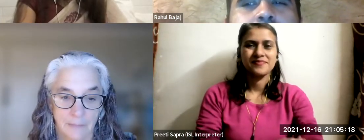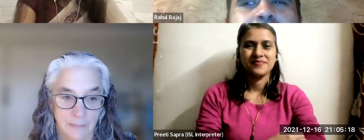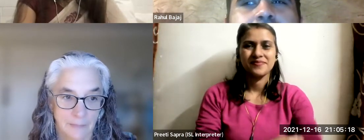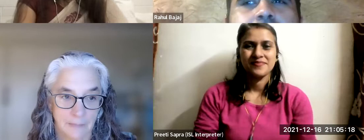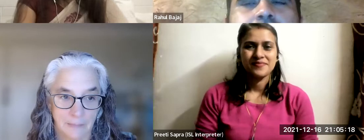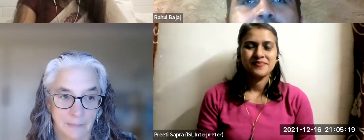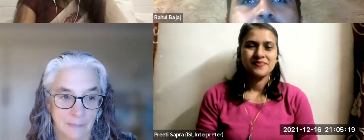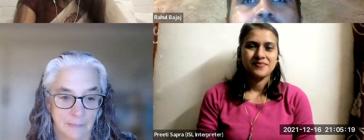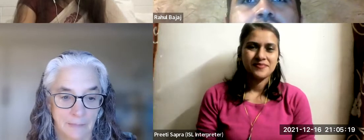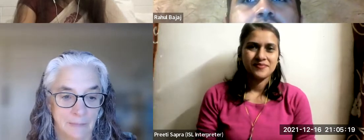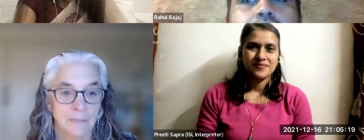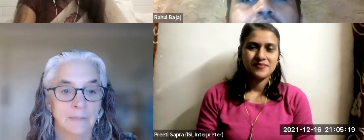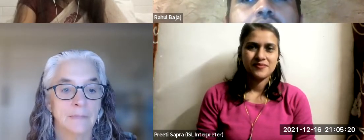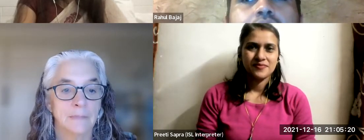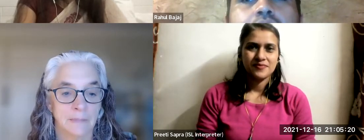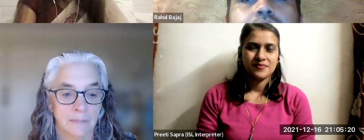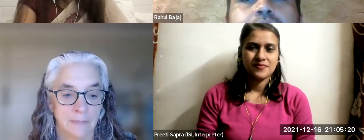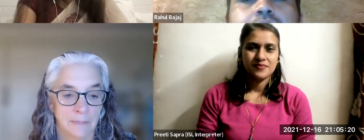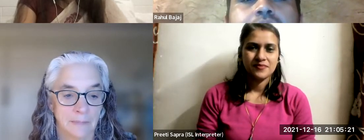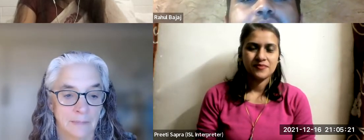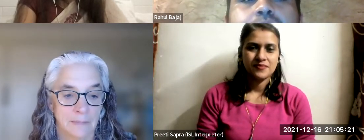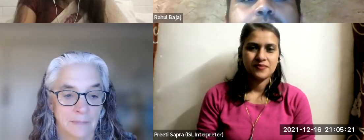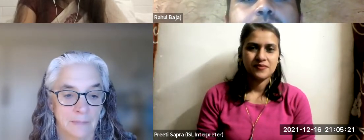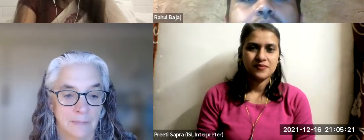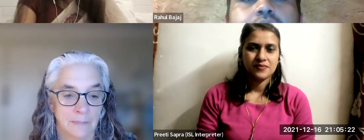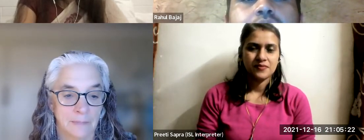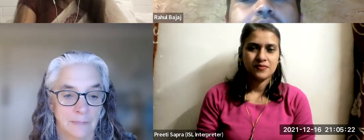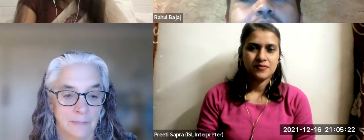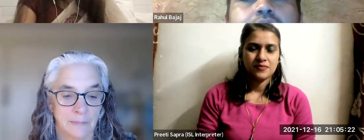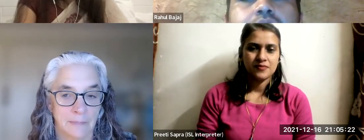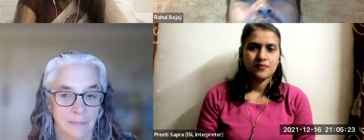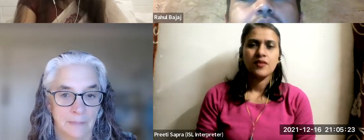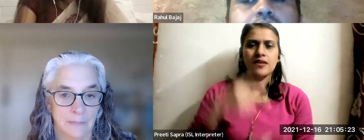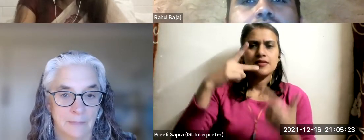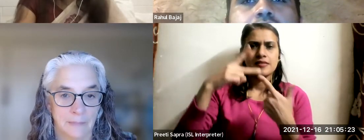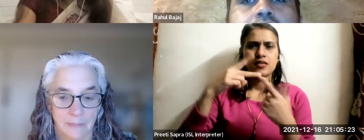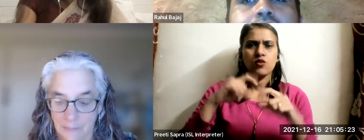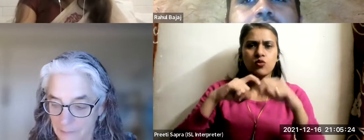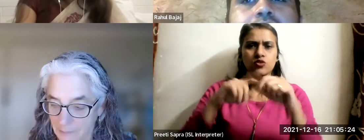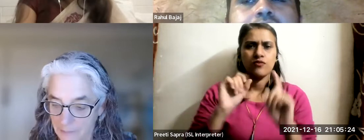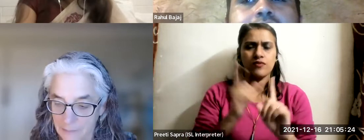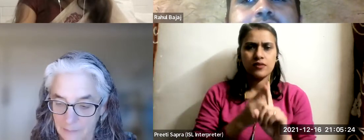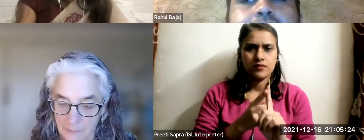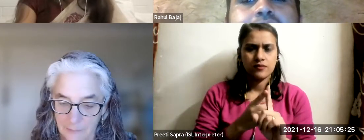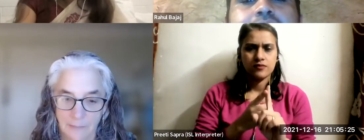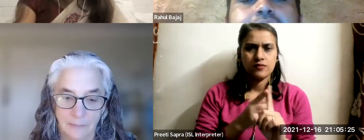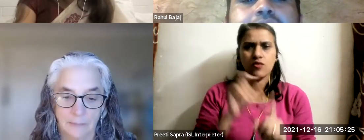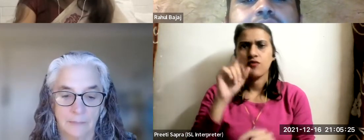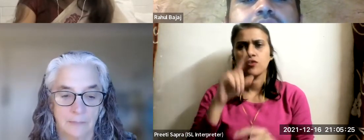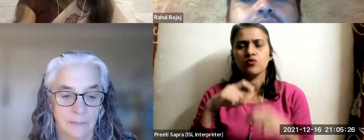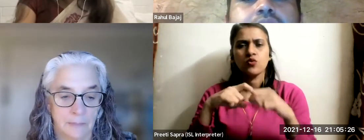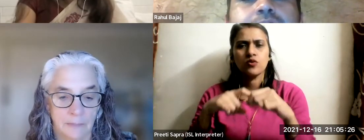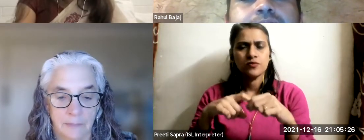So why don't you take the first one first on disabled people learning how to articulate their needs